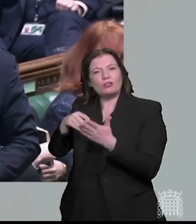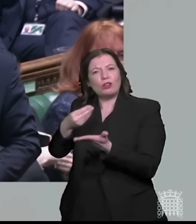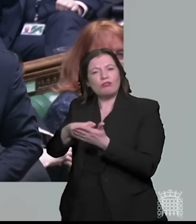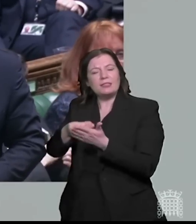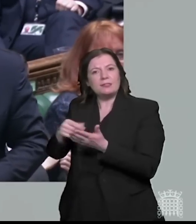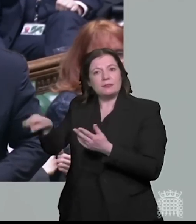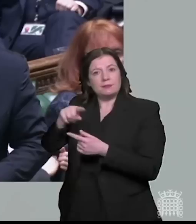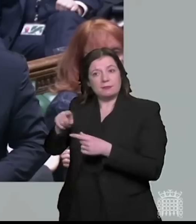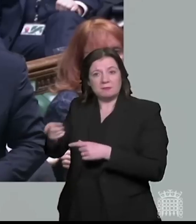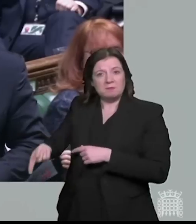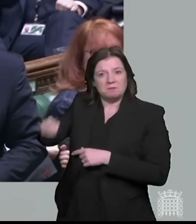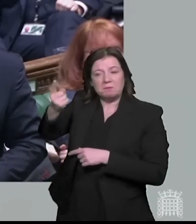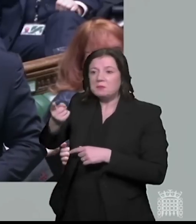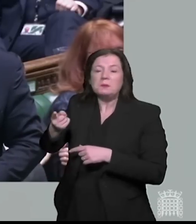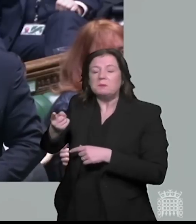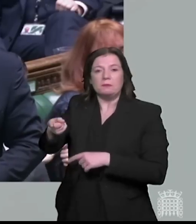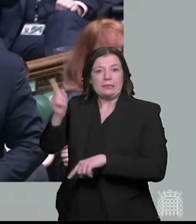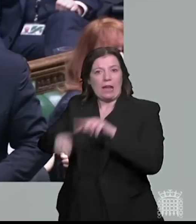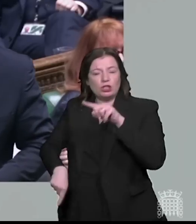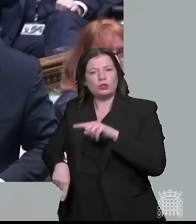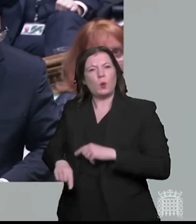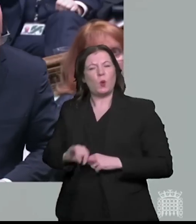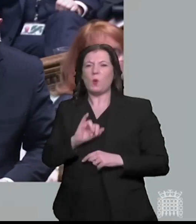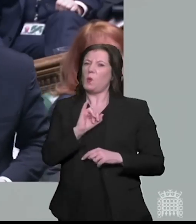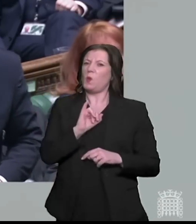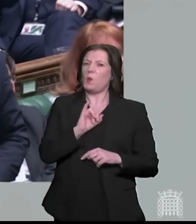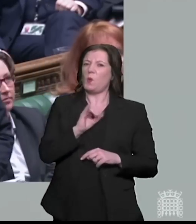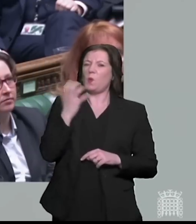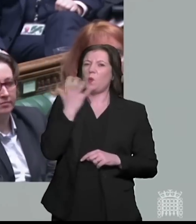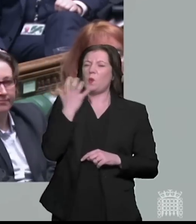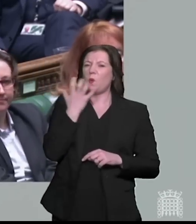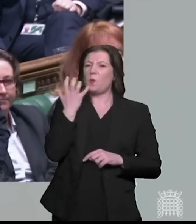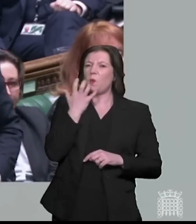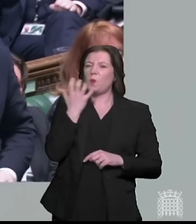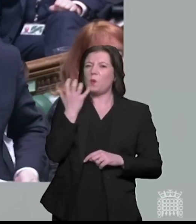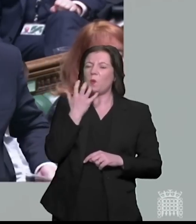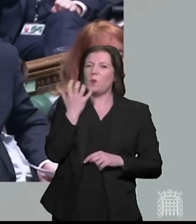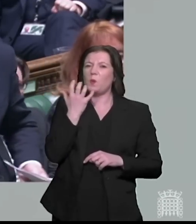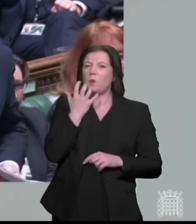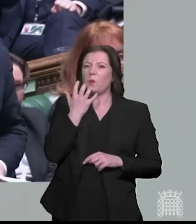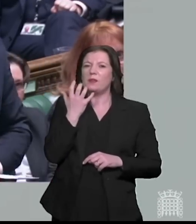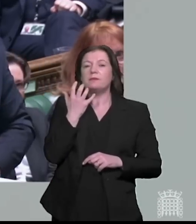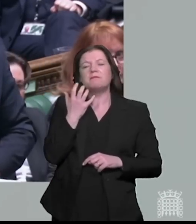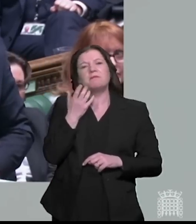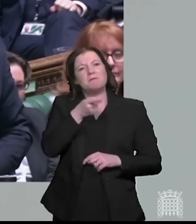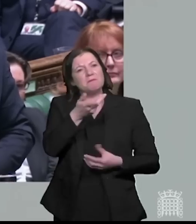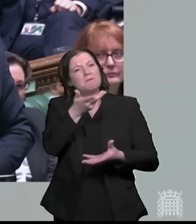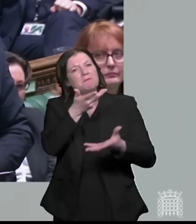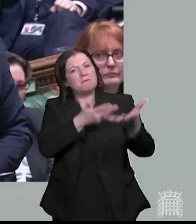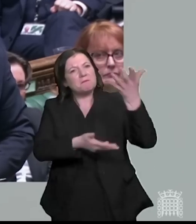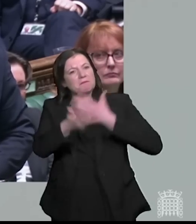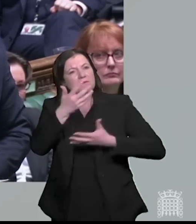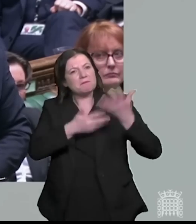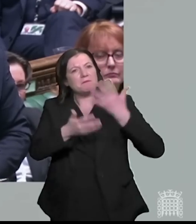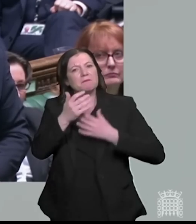claimants was probably rather unconscionable given everything else which is going on. He did seem to give the impression of